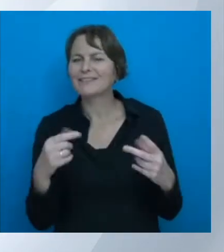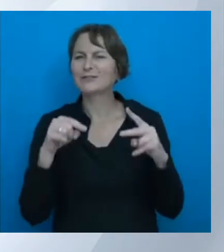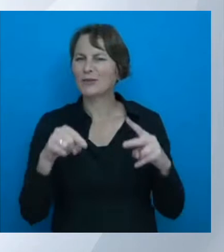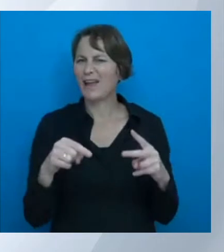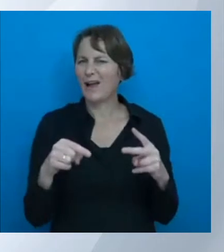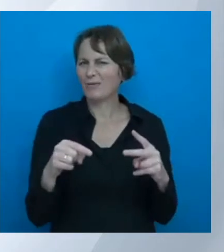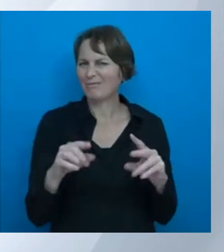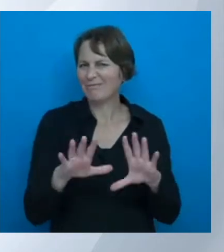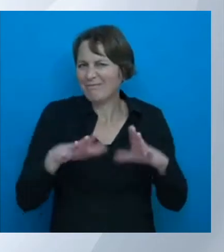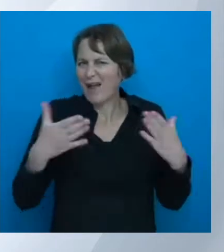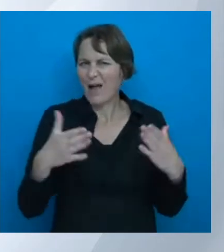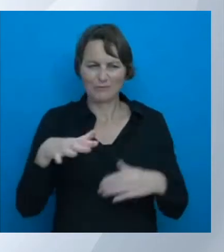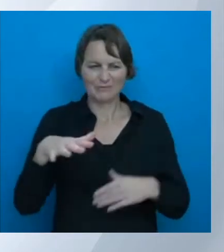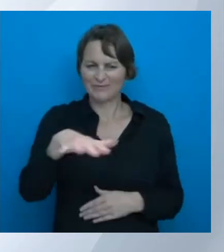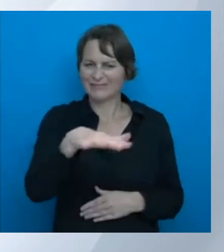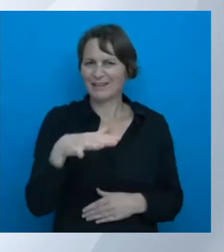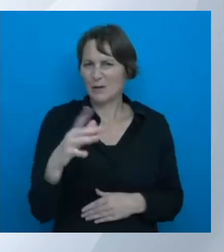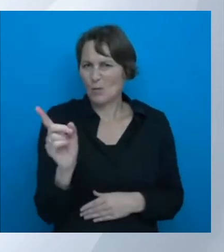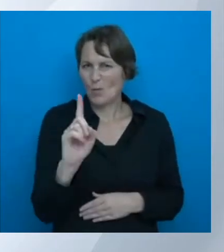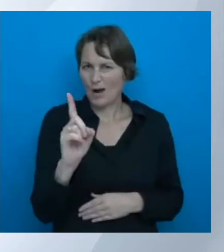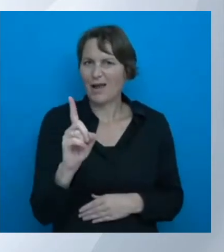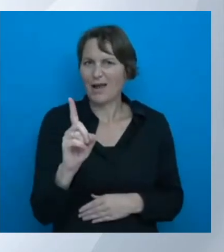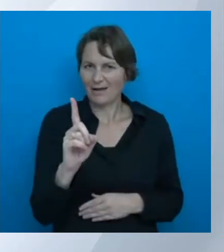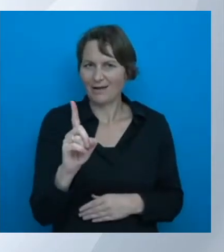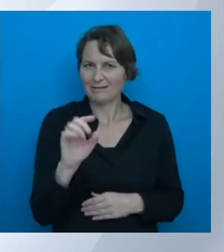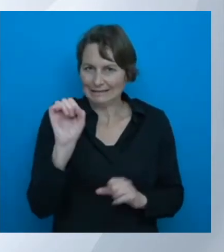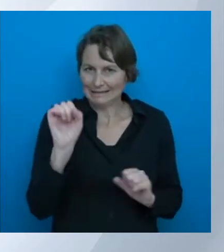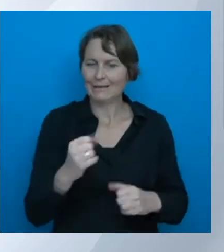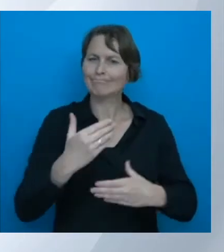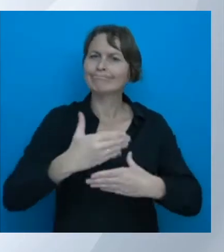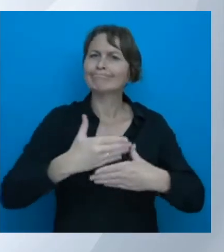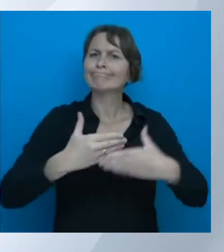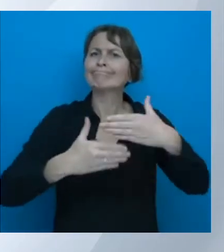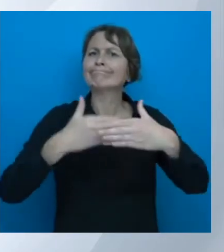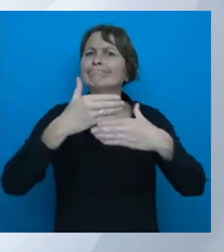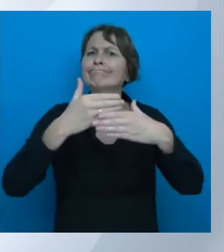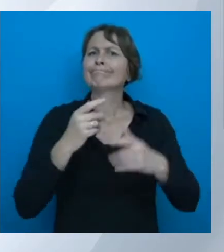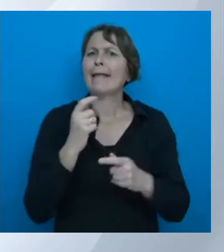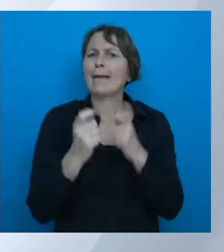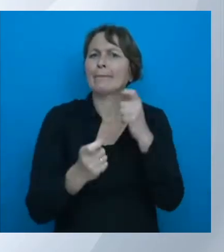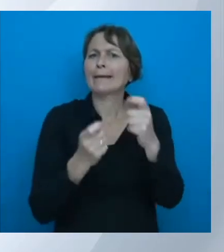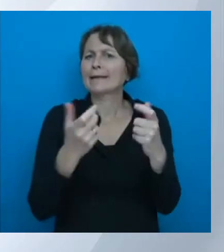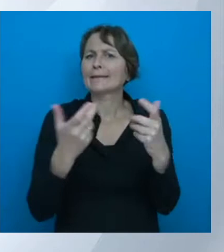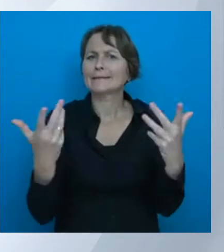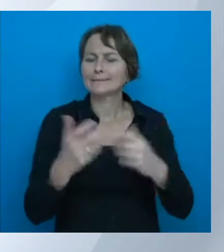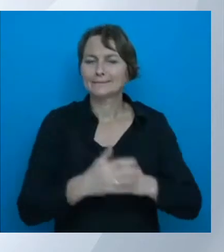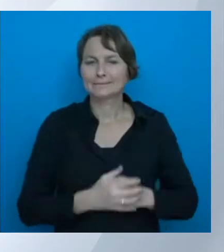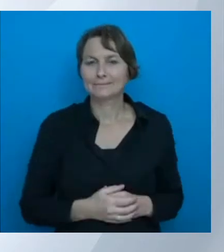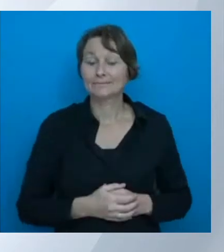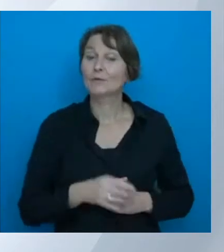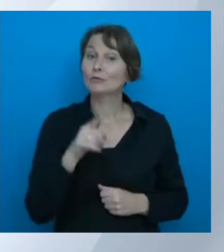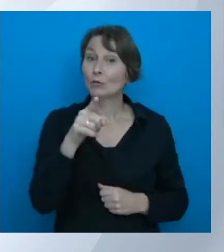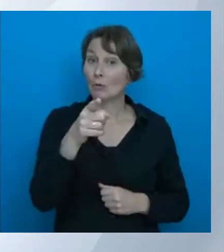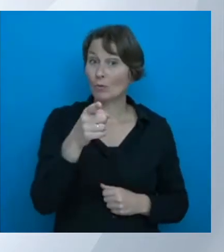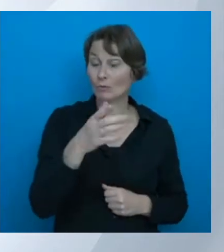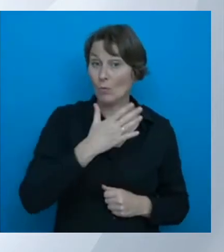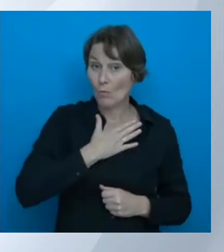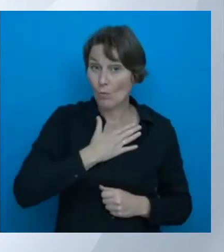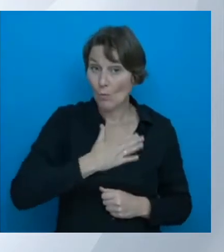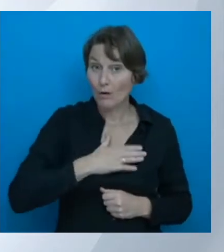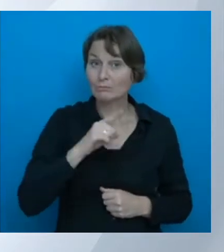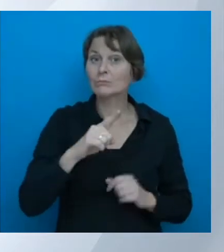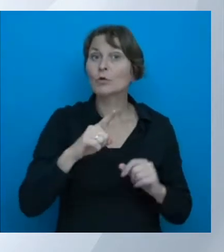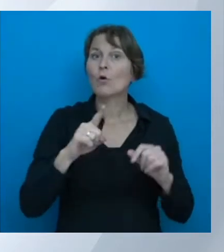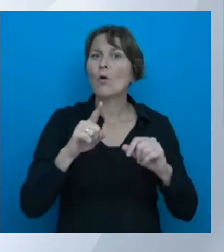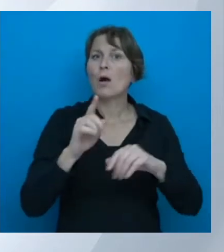our application. The first scenario is when you want to modernize your business critical applications. Next, when you want to build